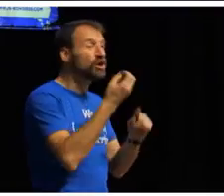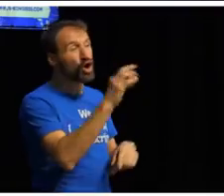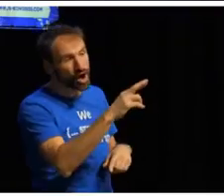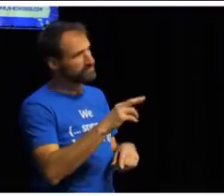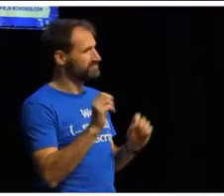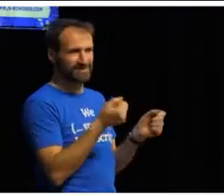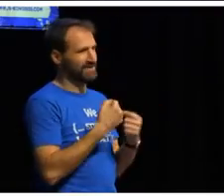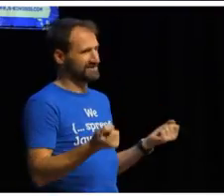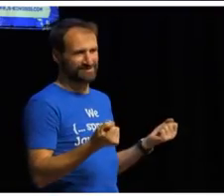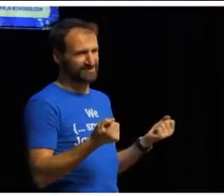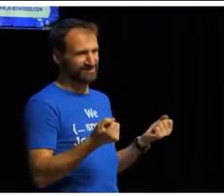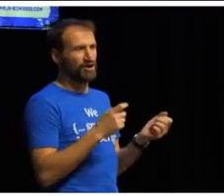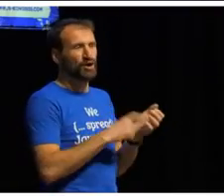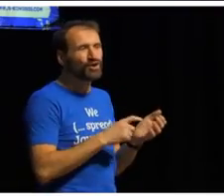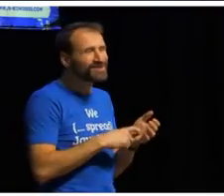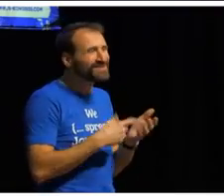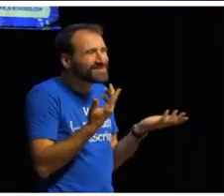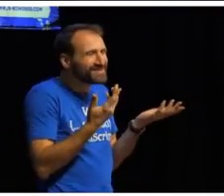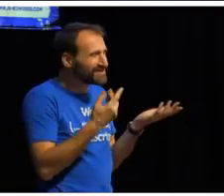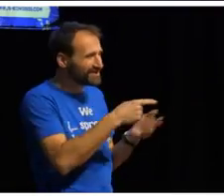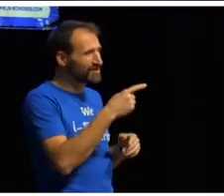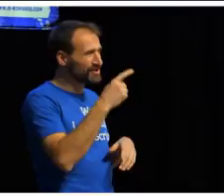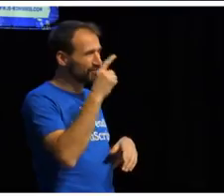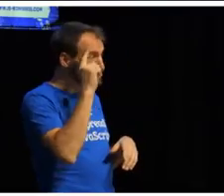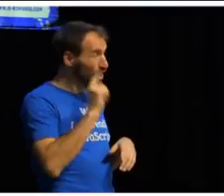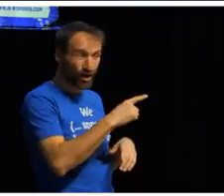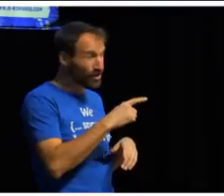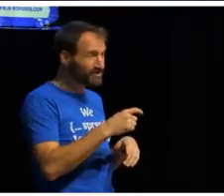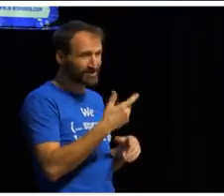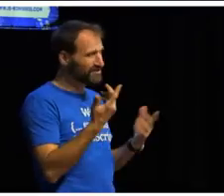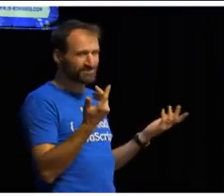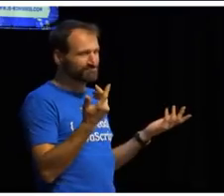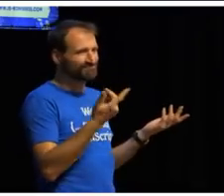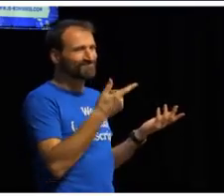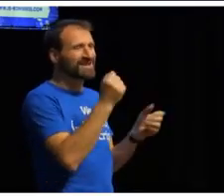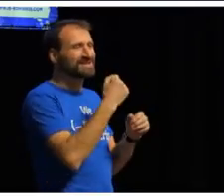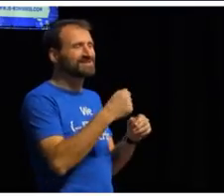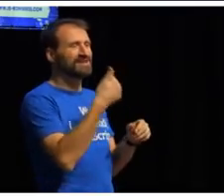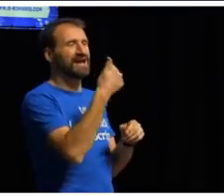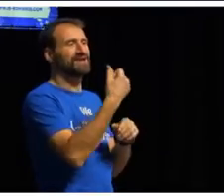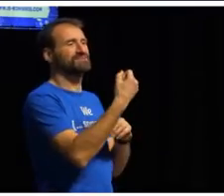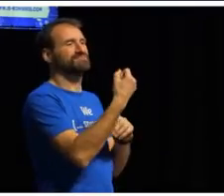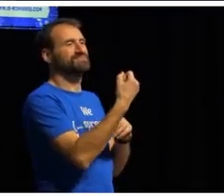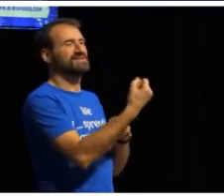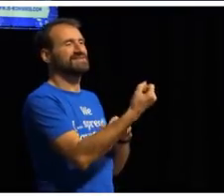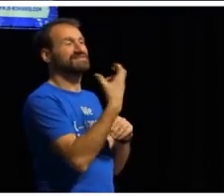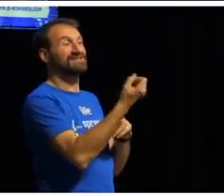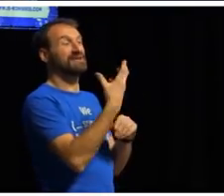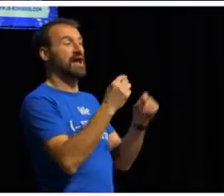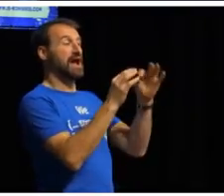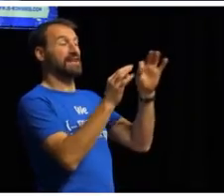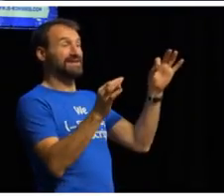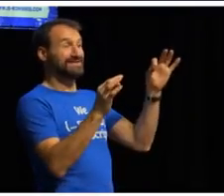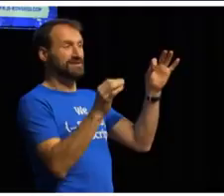it because there's no way to like position a single line so it actually separates the